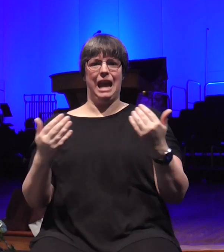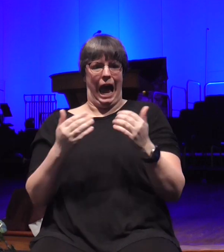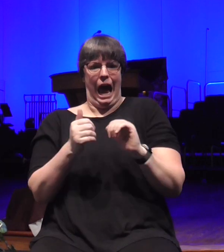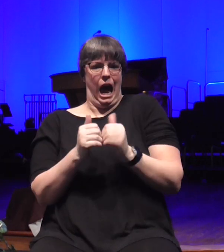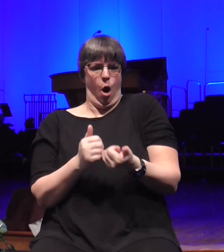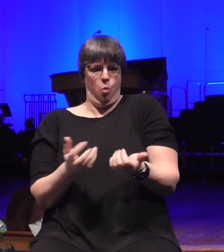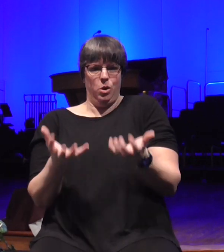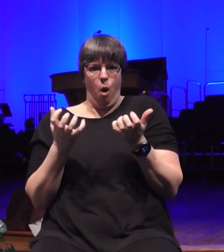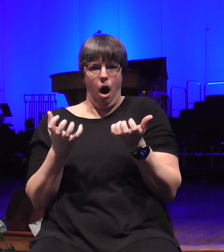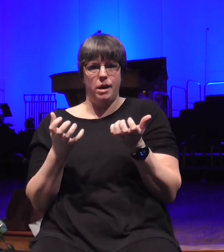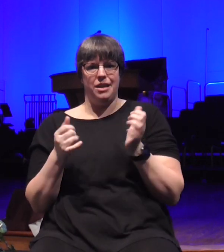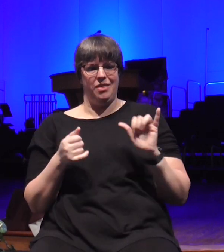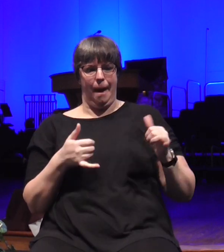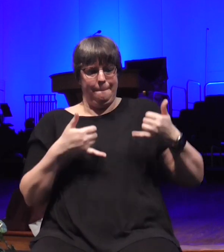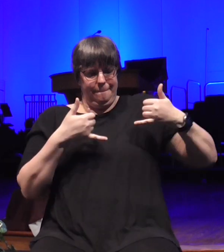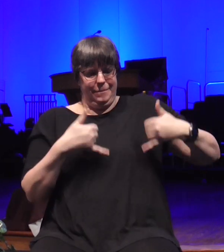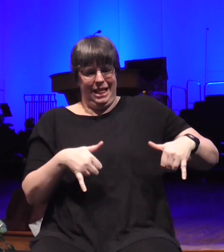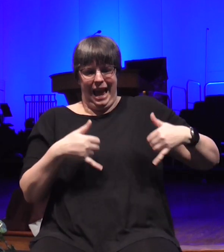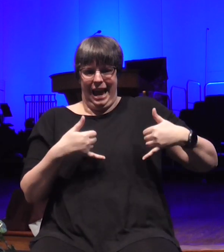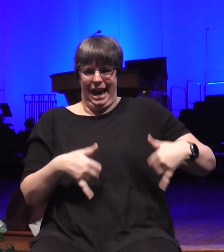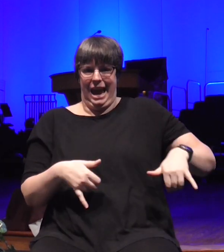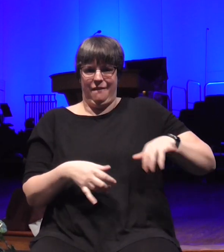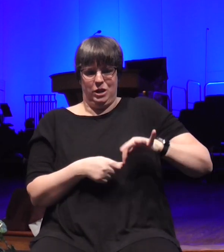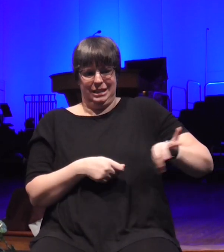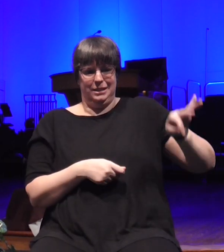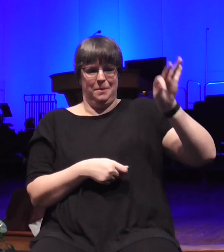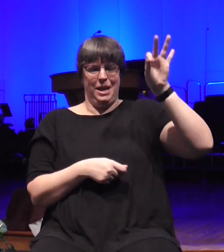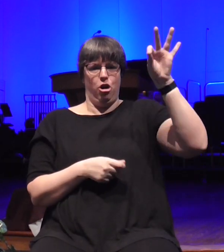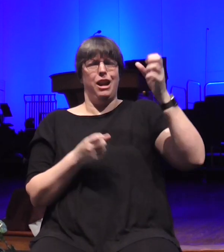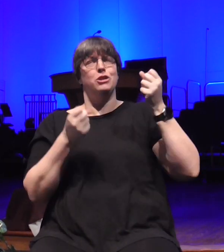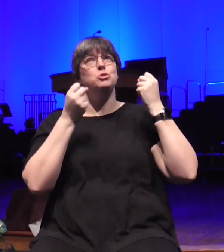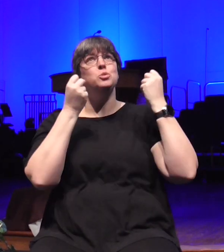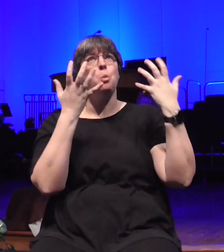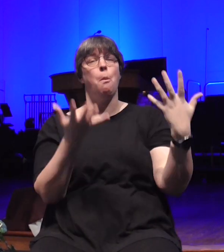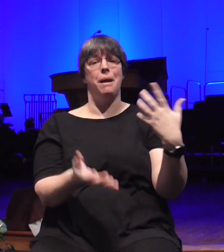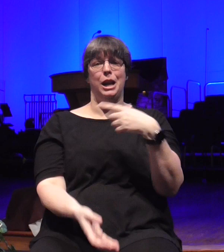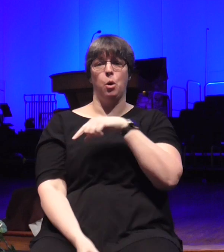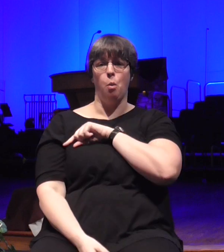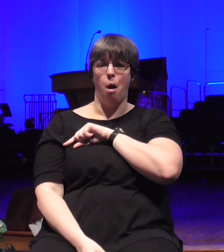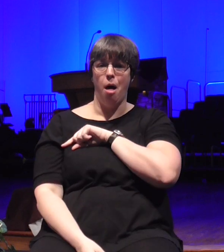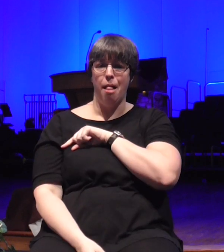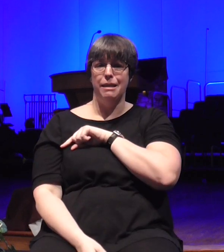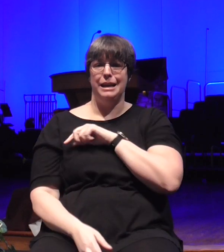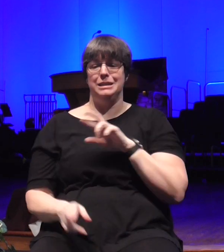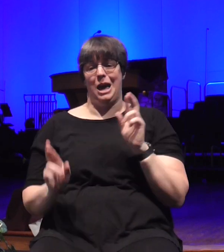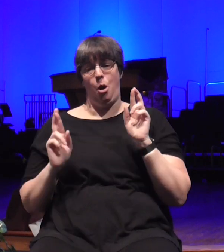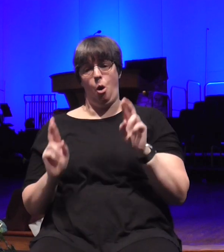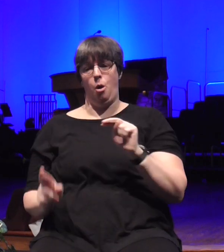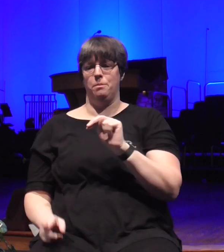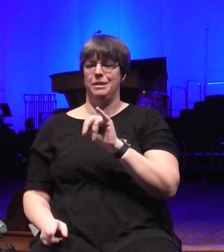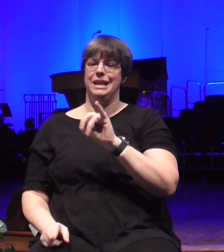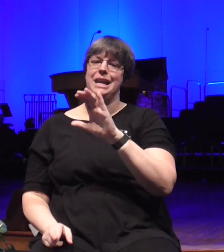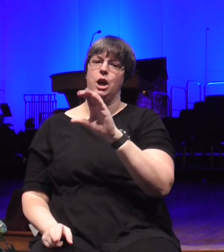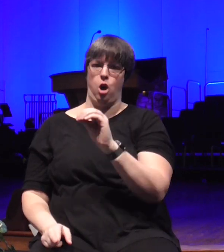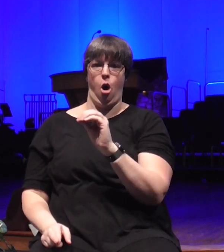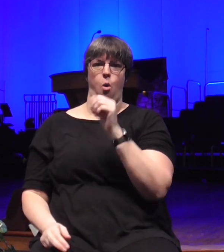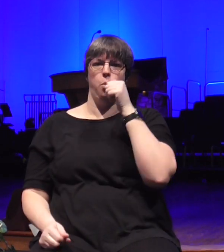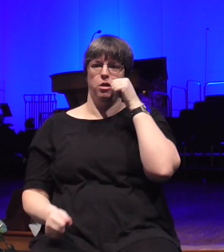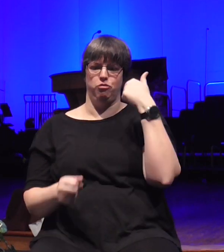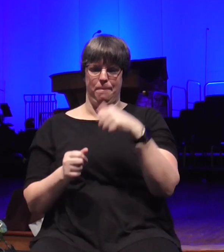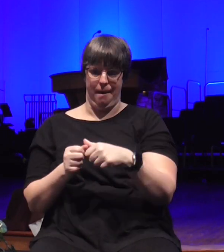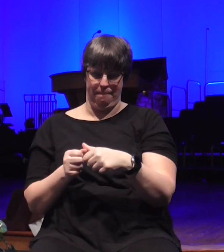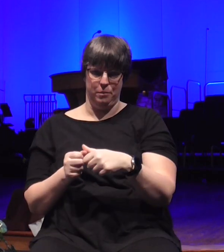want. And our playful spirit contains so many qualities. I hope that Nico will remember that